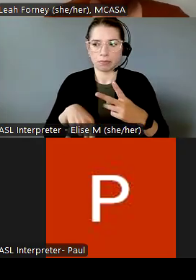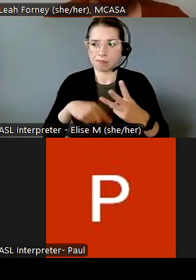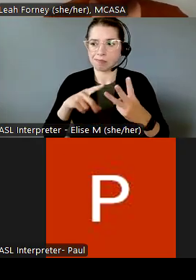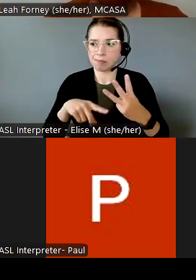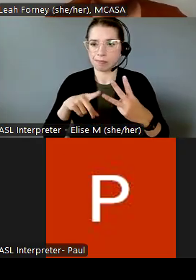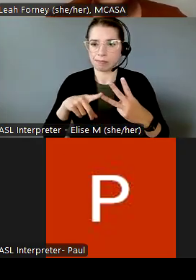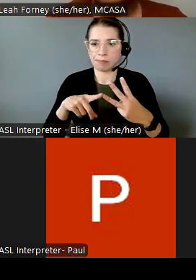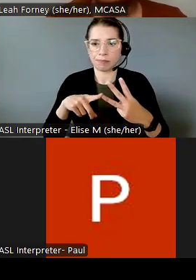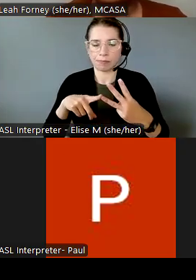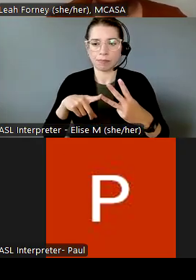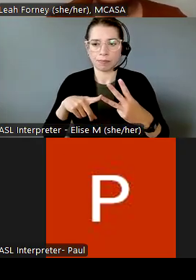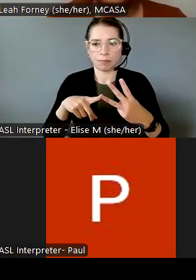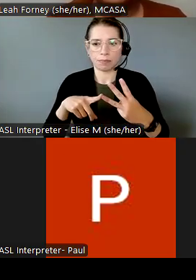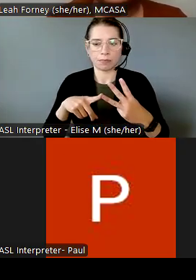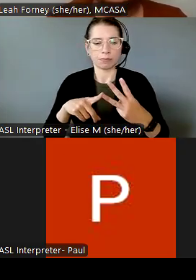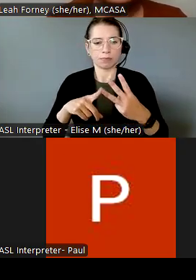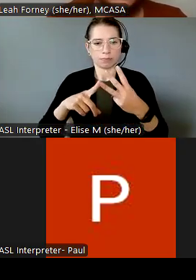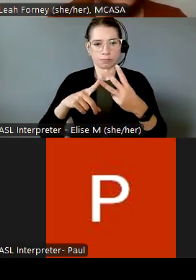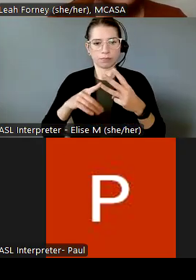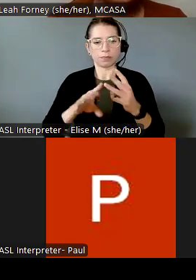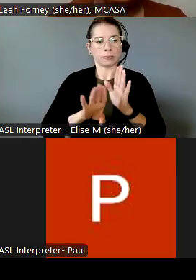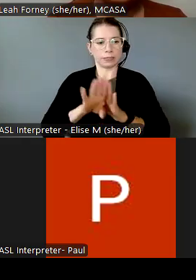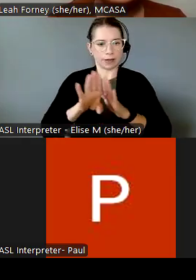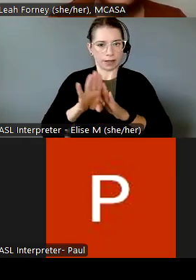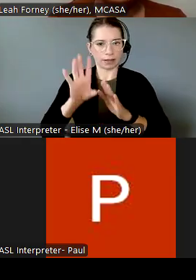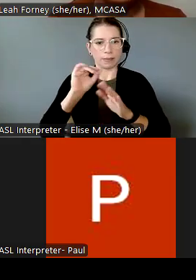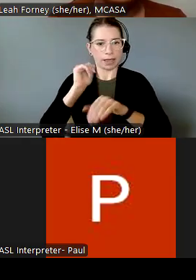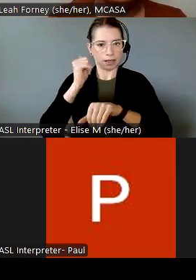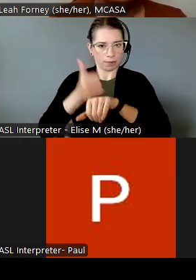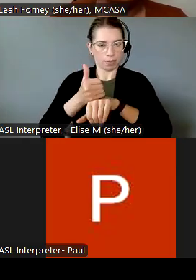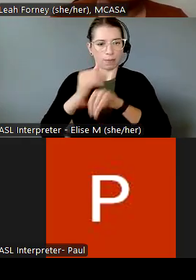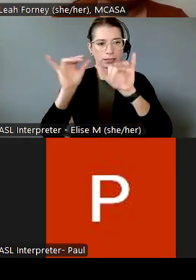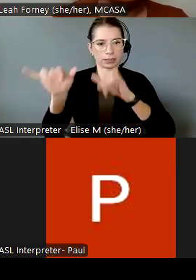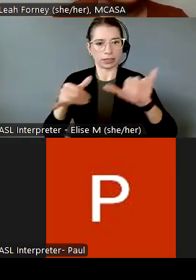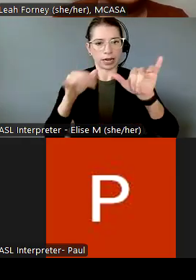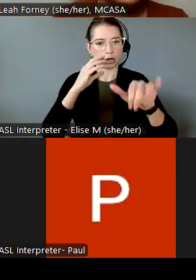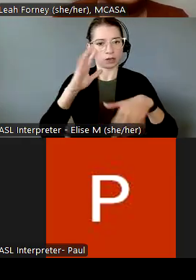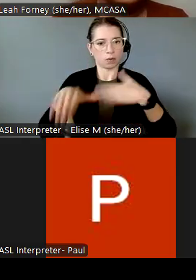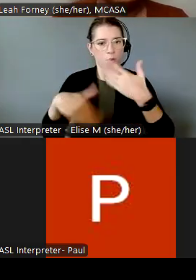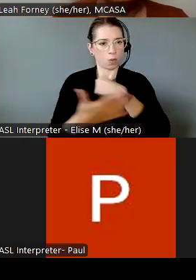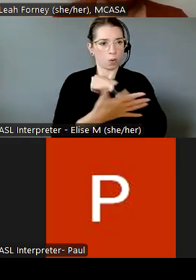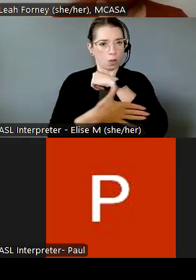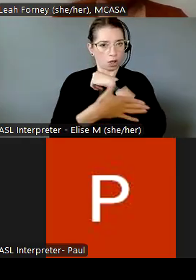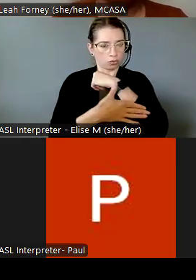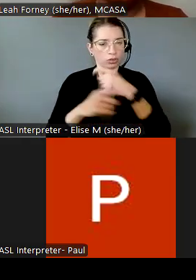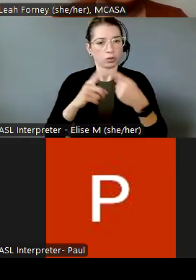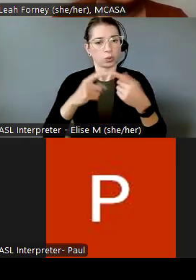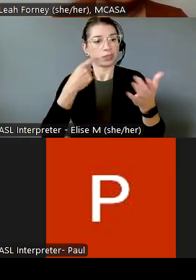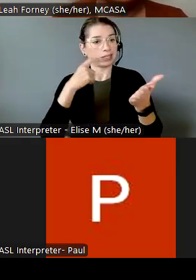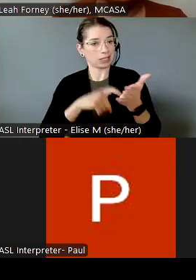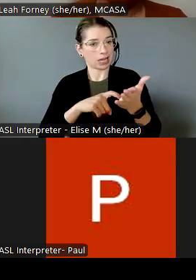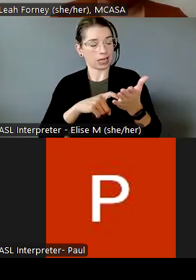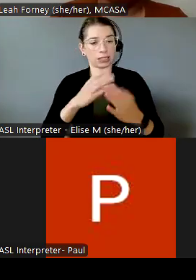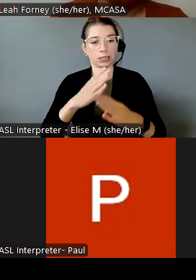Three, to develop and implement national standards for the detection,